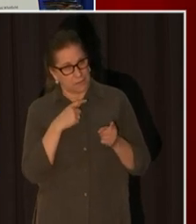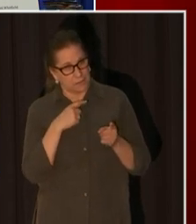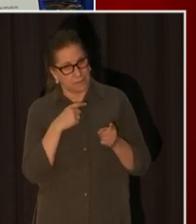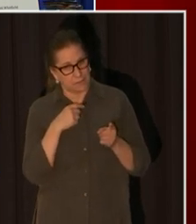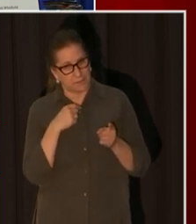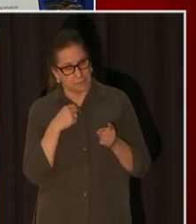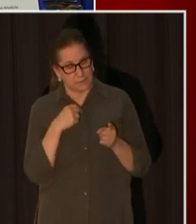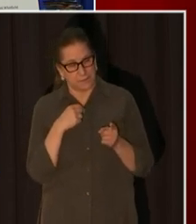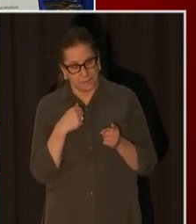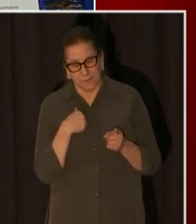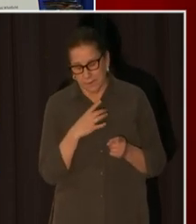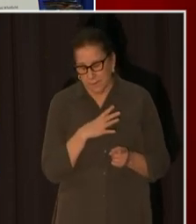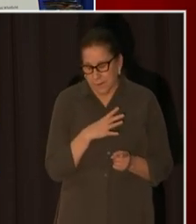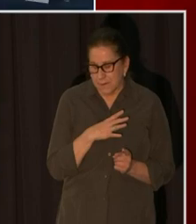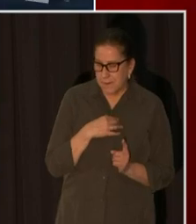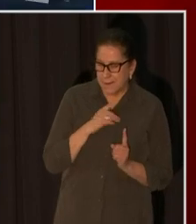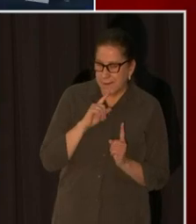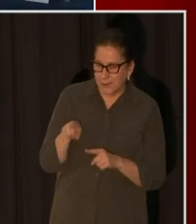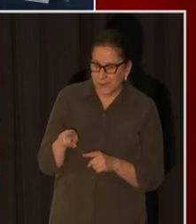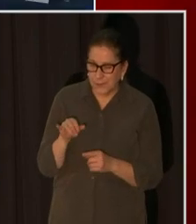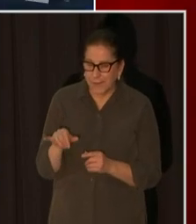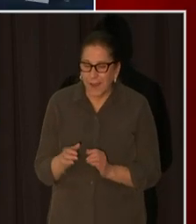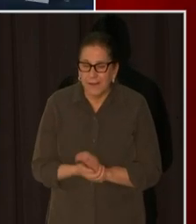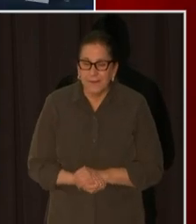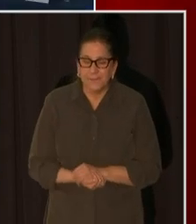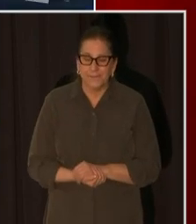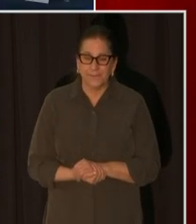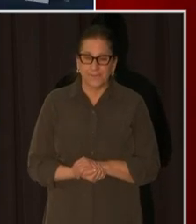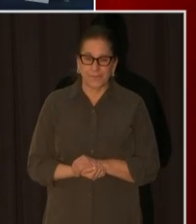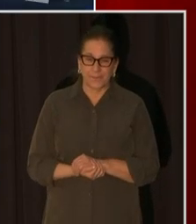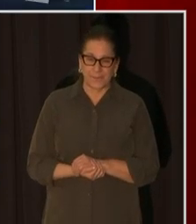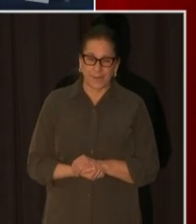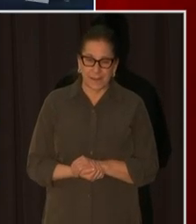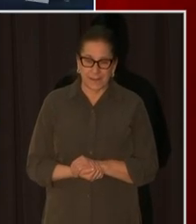talked about. So my original question is